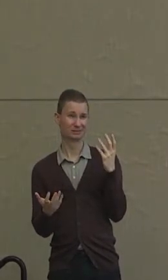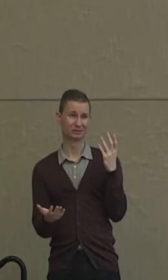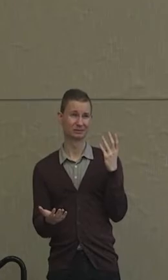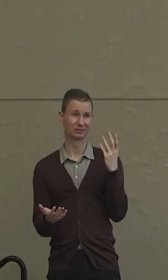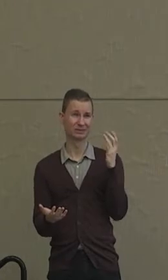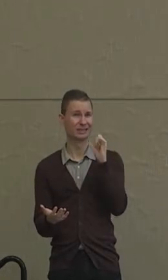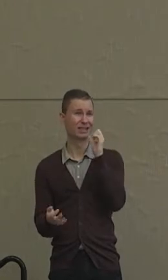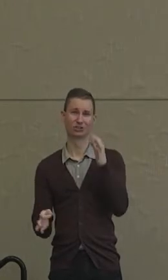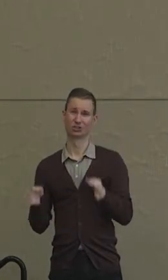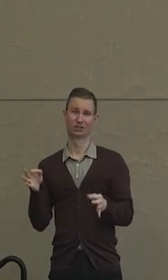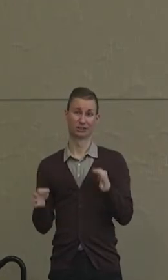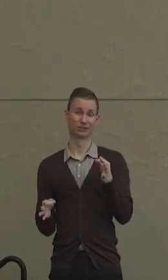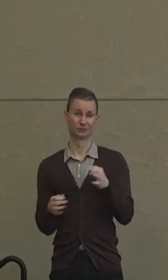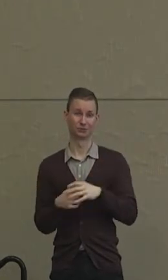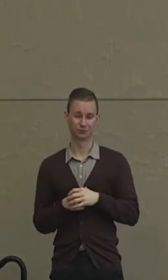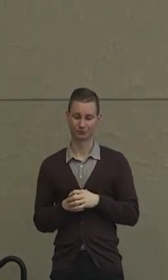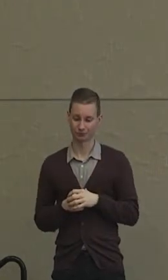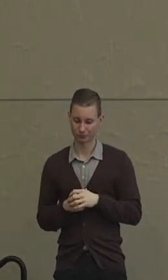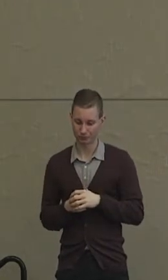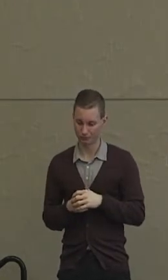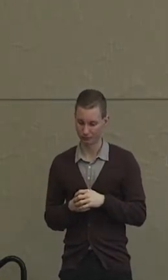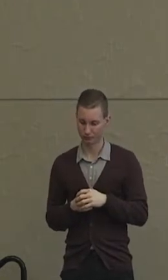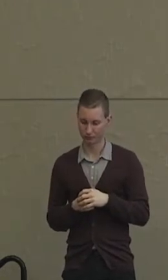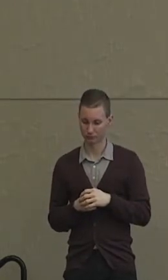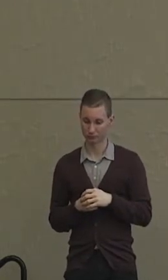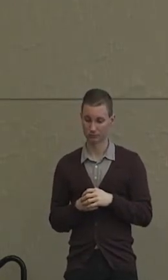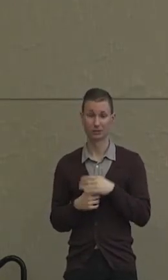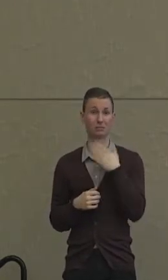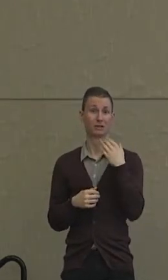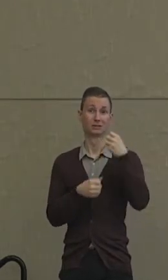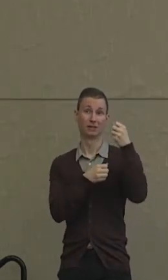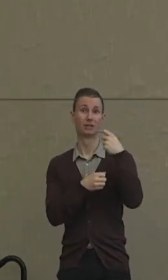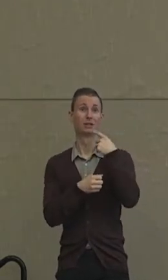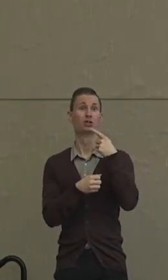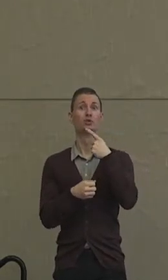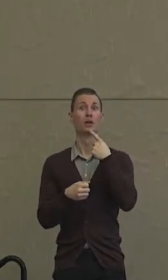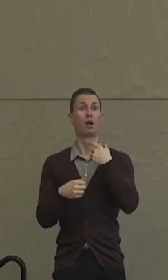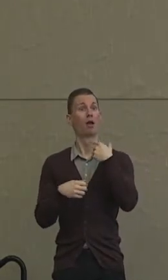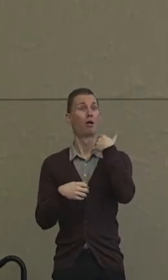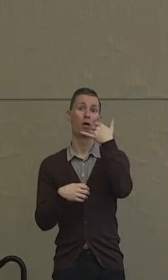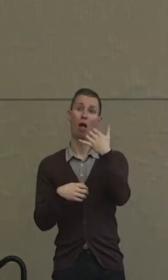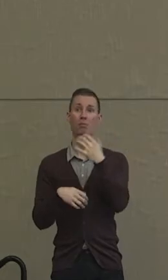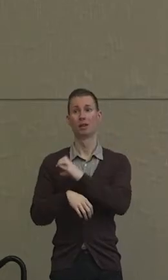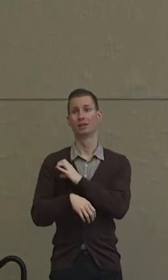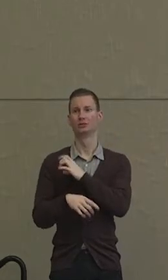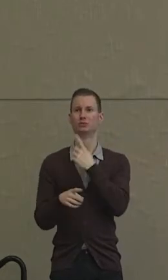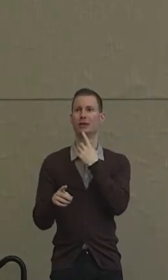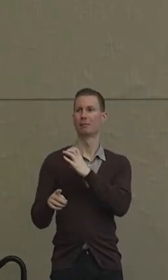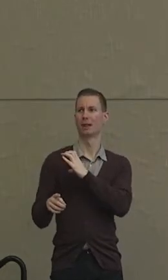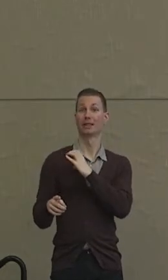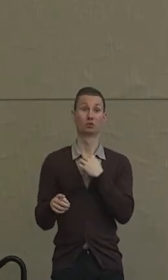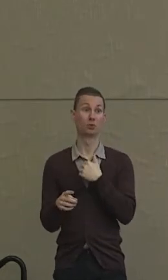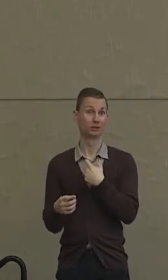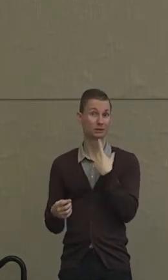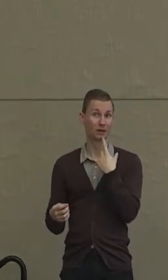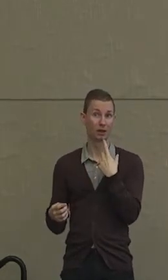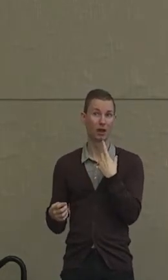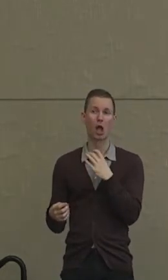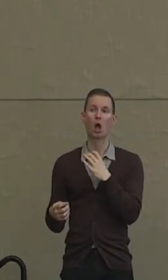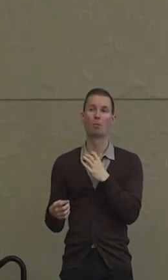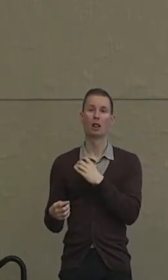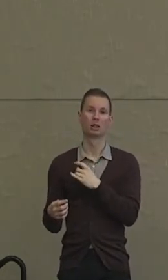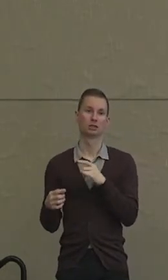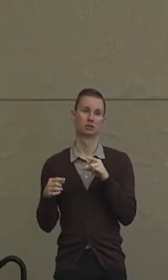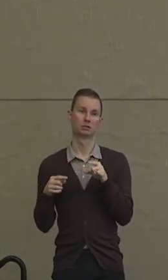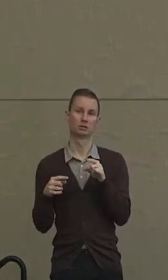necessarily justice. In fact, one of the, like, the best sides, like, you say call the police, you say police, we say police